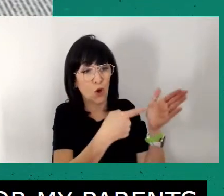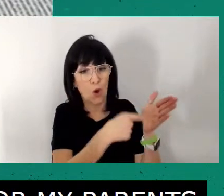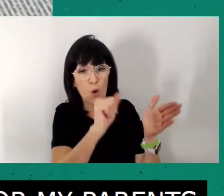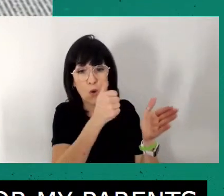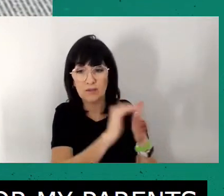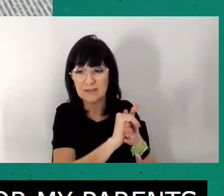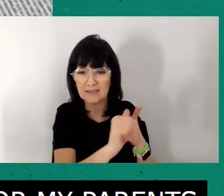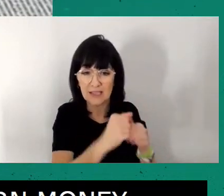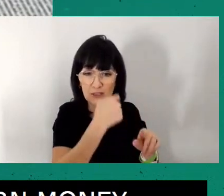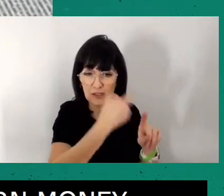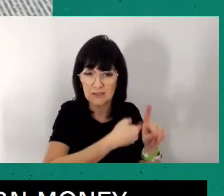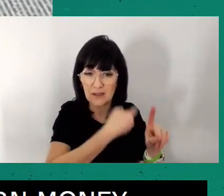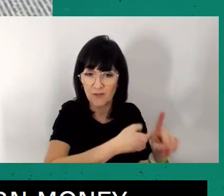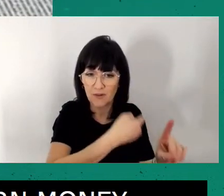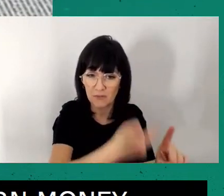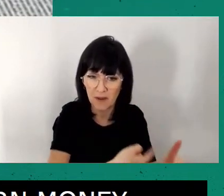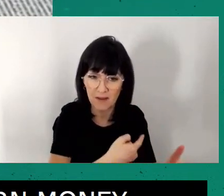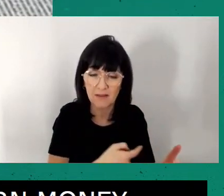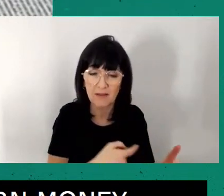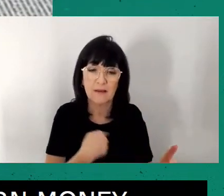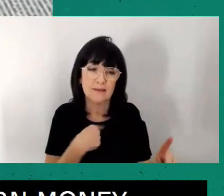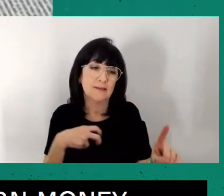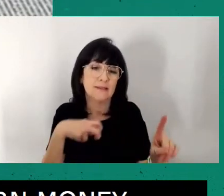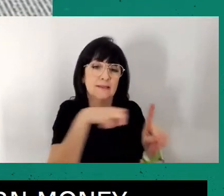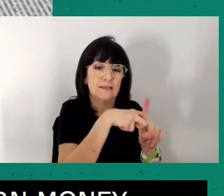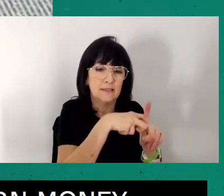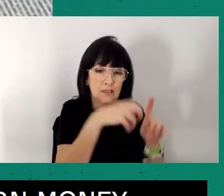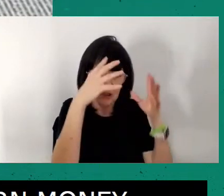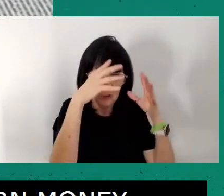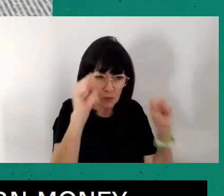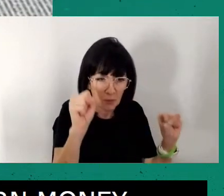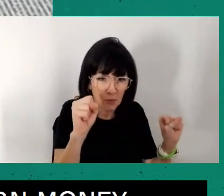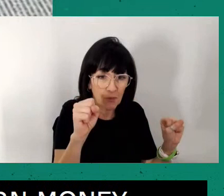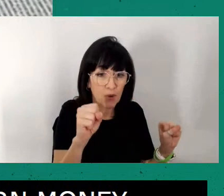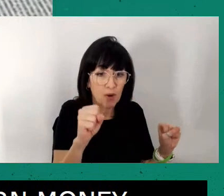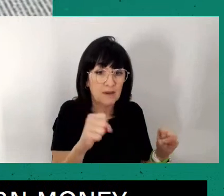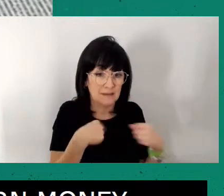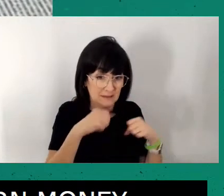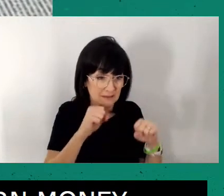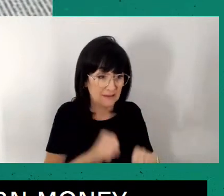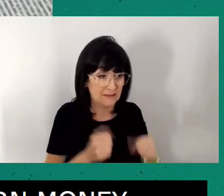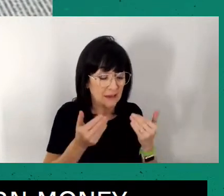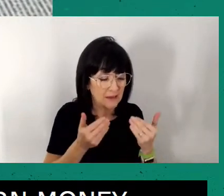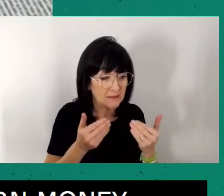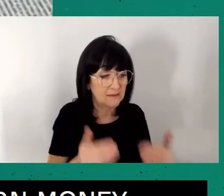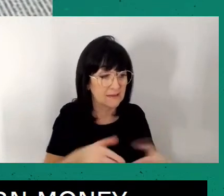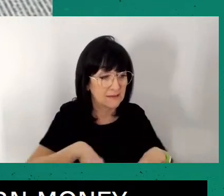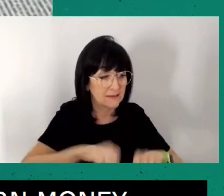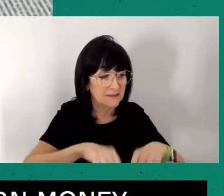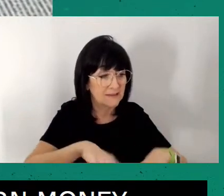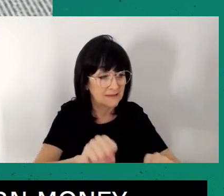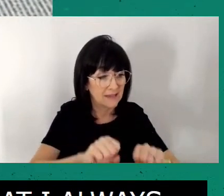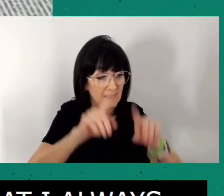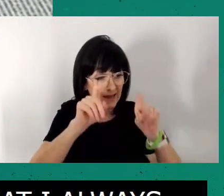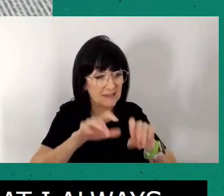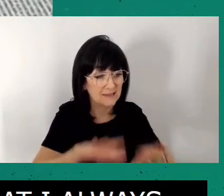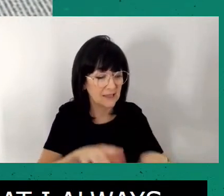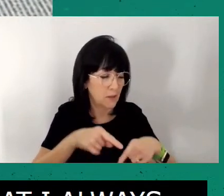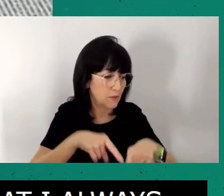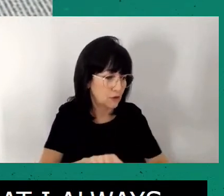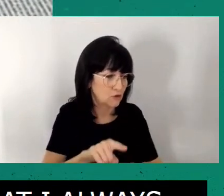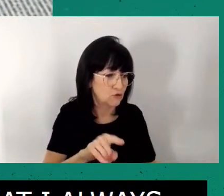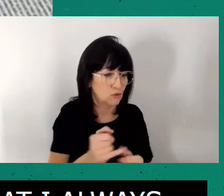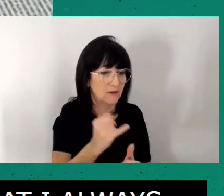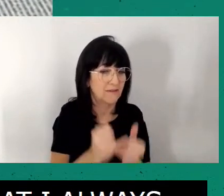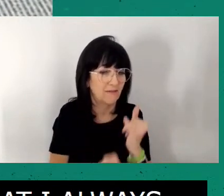the president of the college in order to get permission to take my exams during the finals and so forth. As a matter of fact,